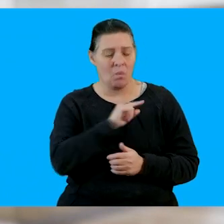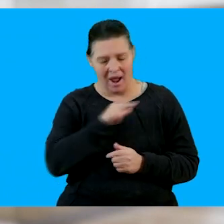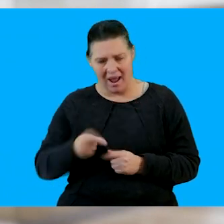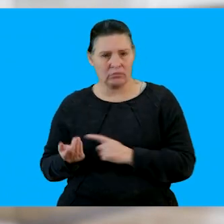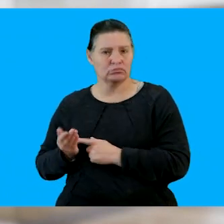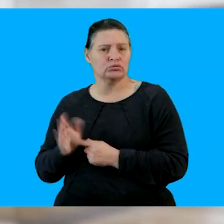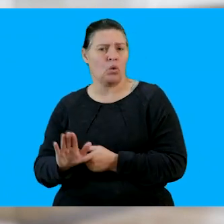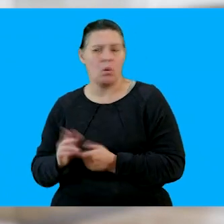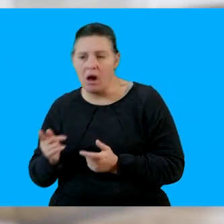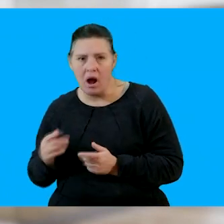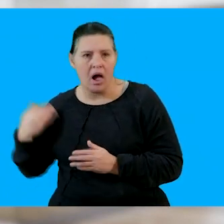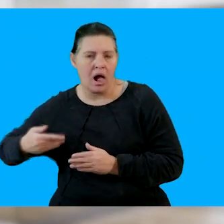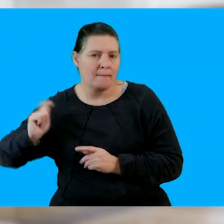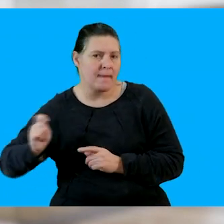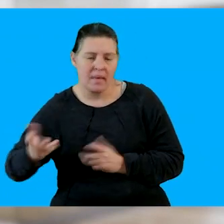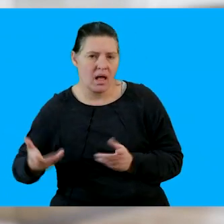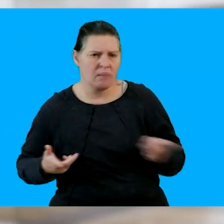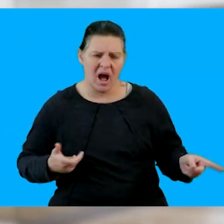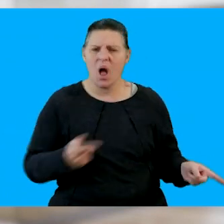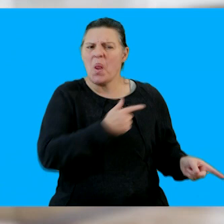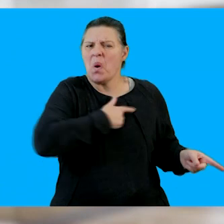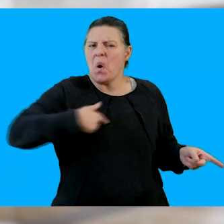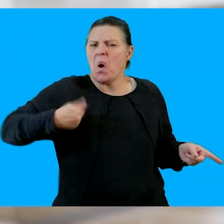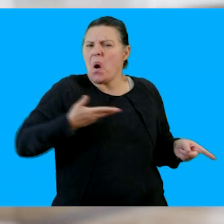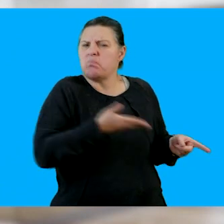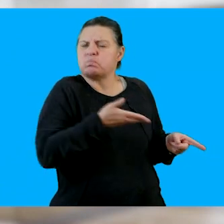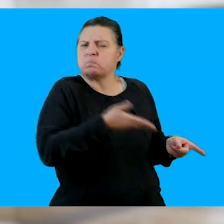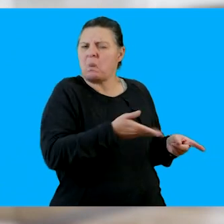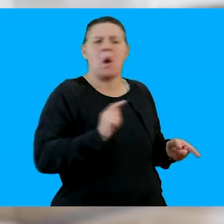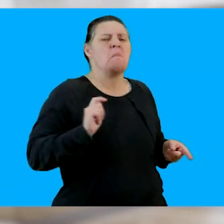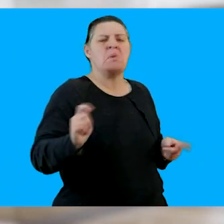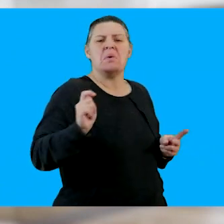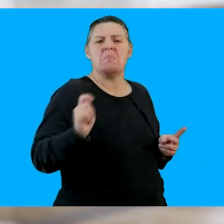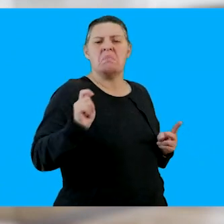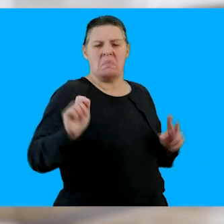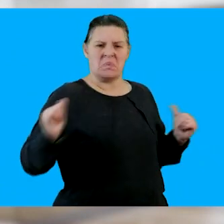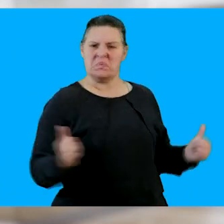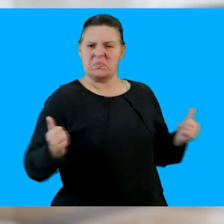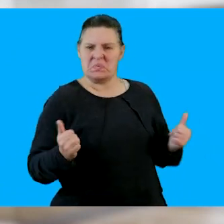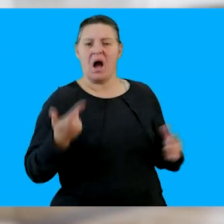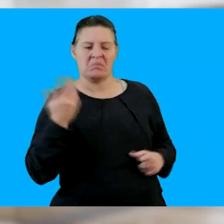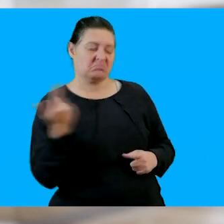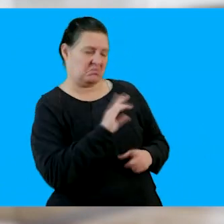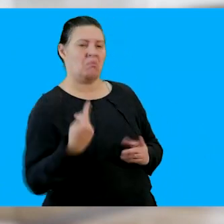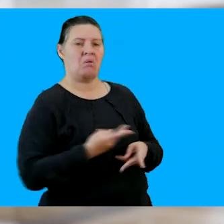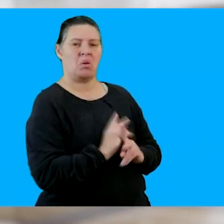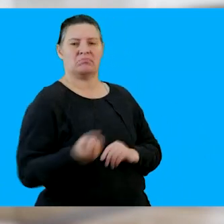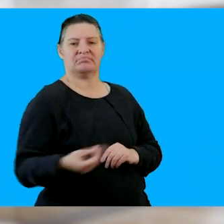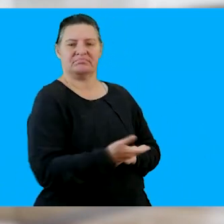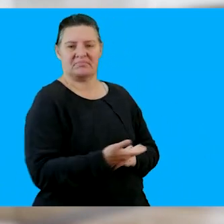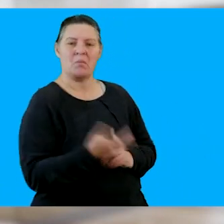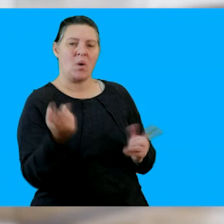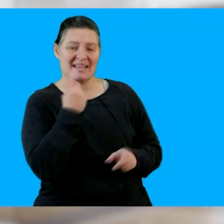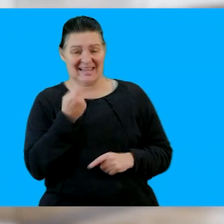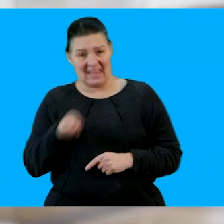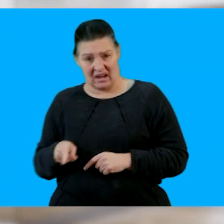do not have a good credit record, unlike those businesses who are reputable, those businesses who have been doing business for a long period of